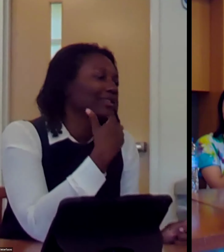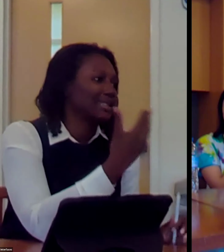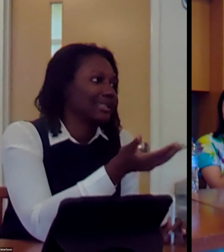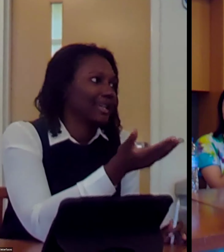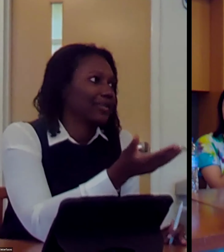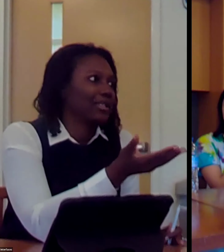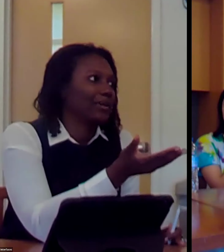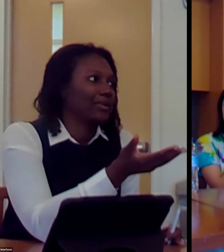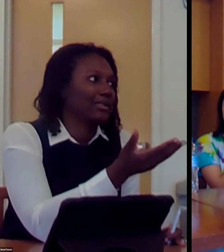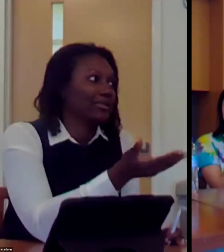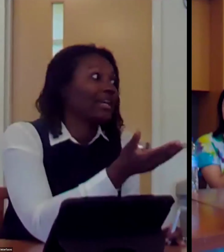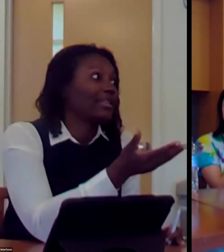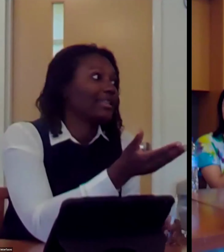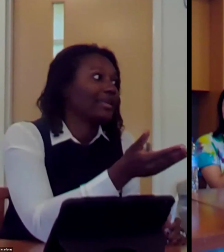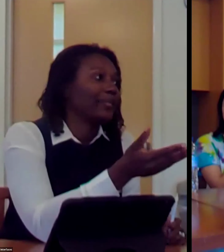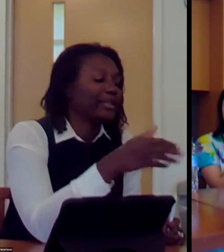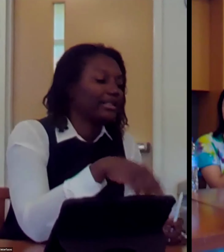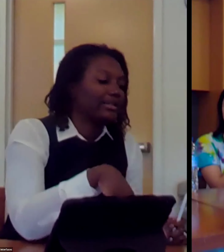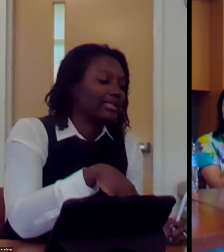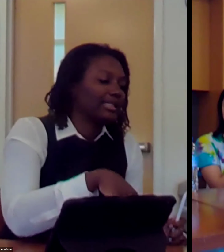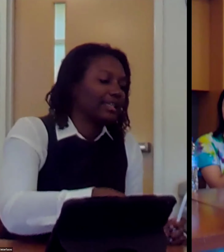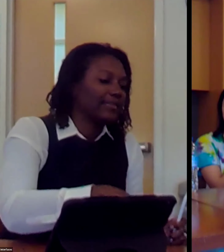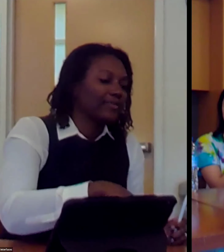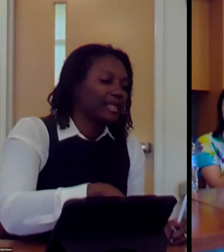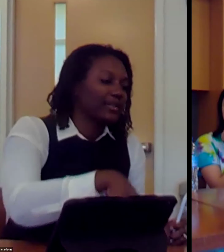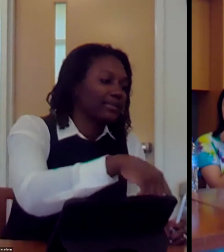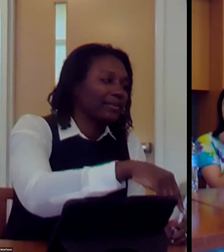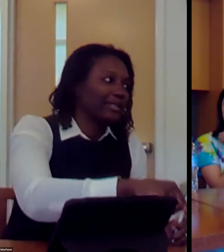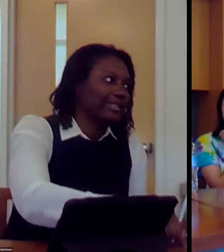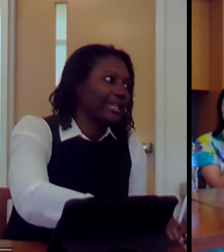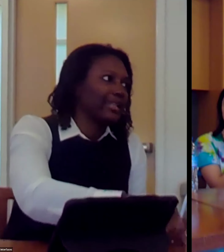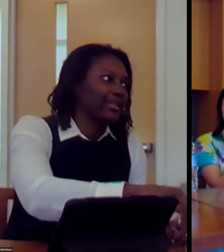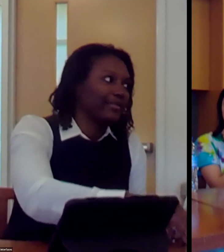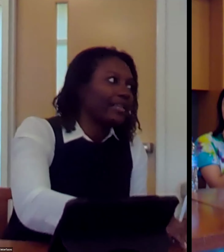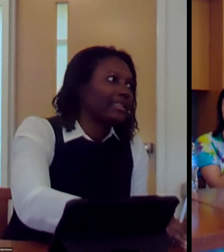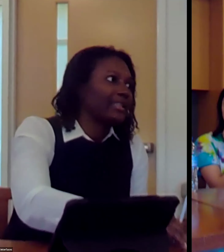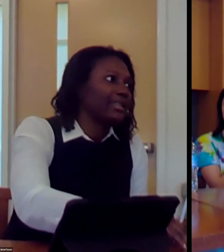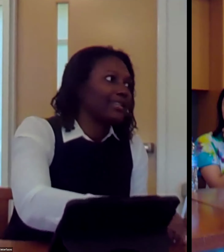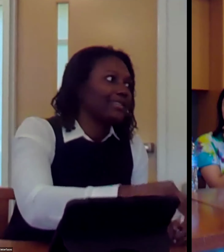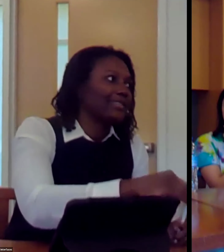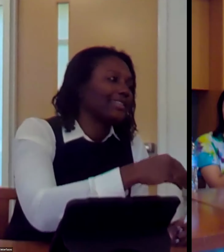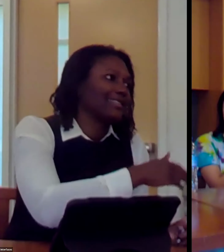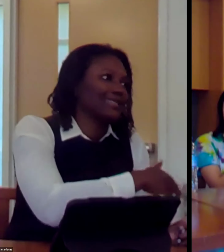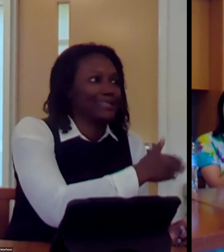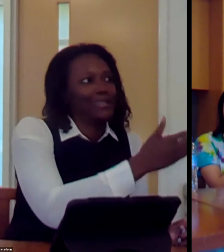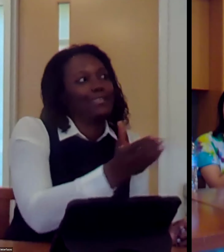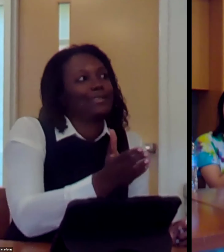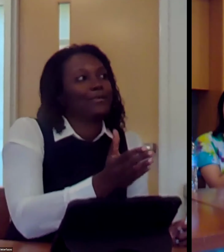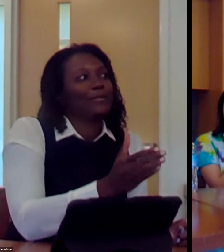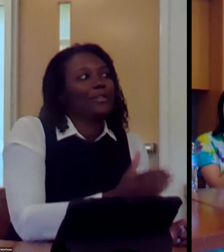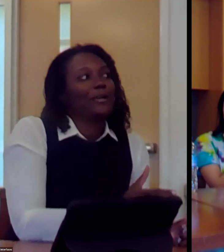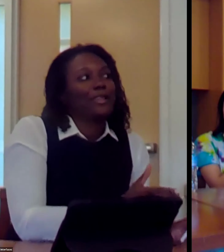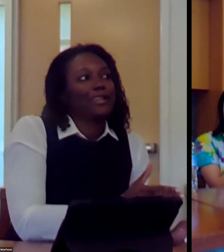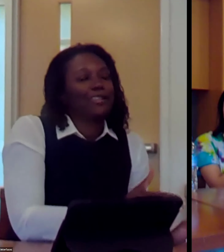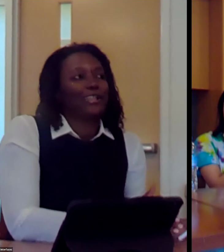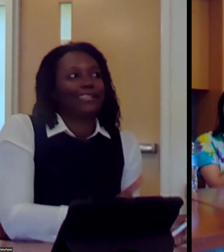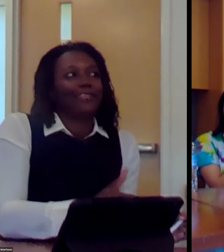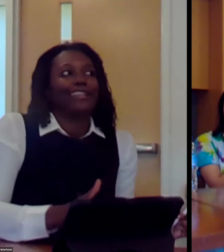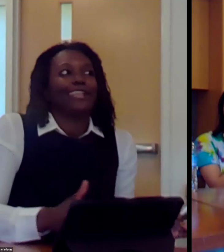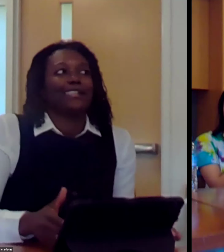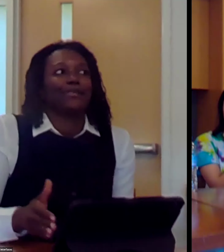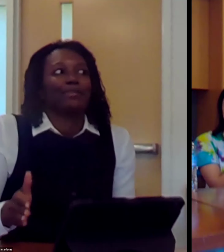like, you don't necessarily have to be the person who's validating it, but like you see like that it was properly cited and validated, and you like, so knowing